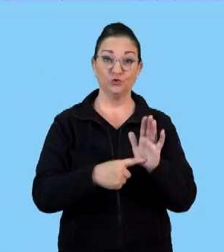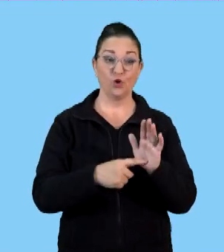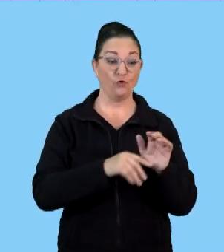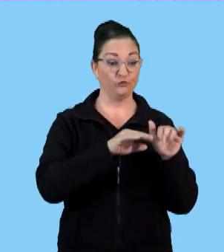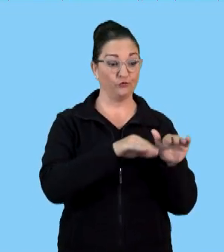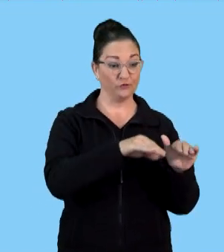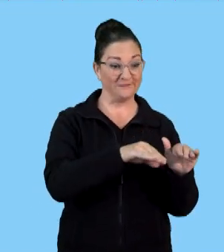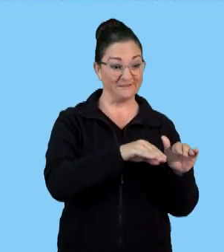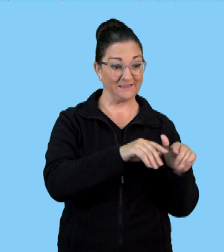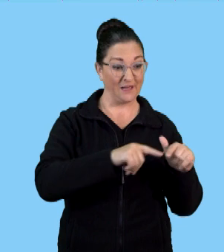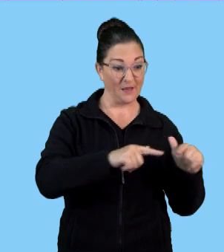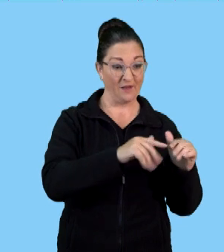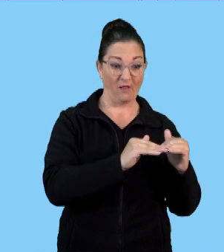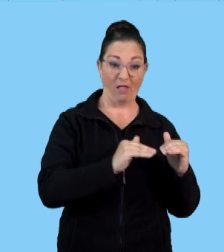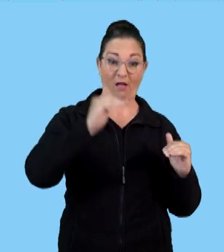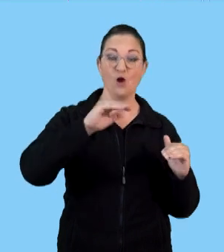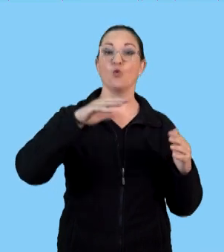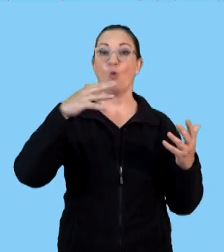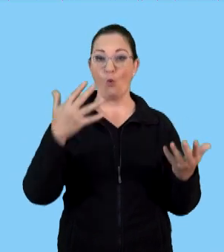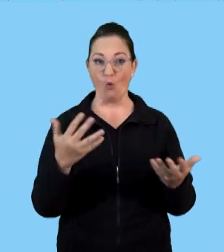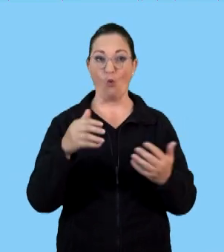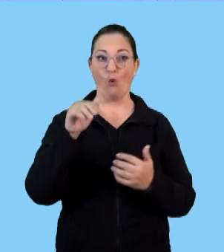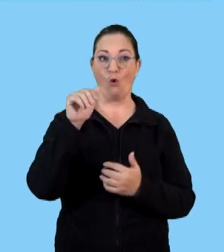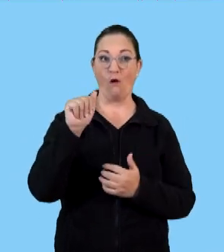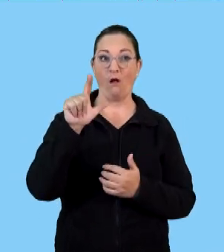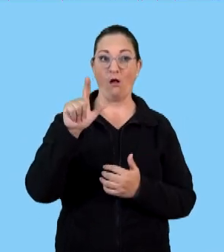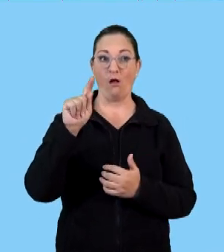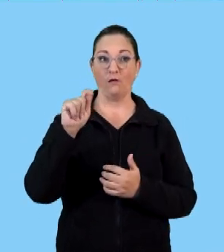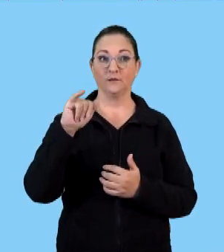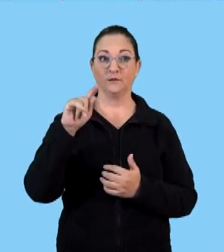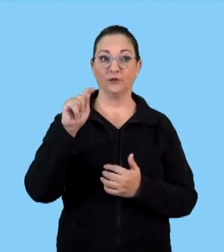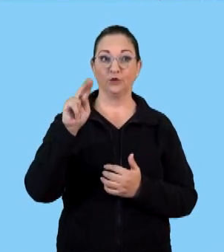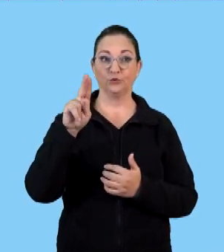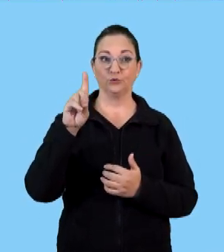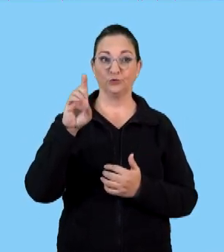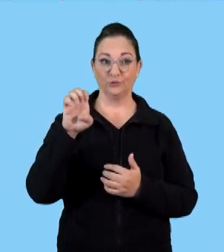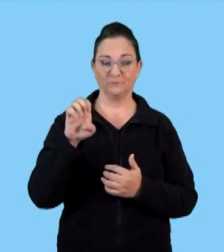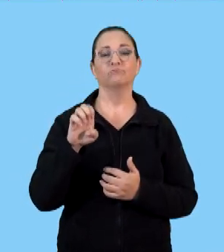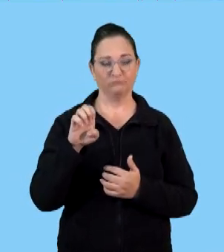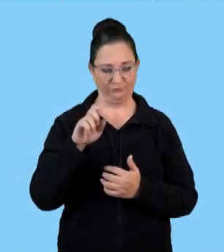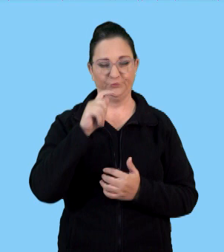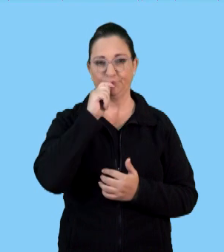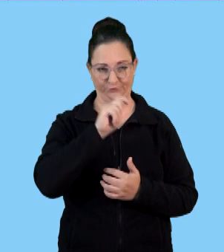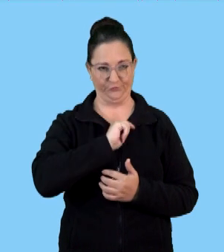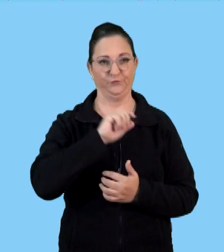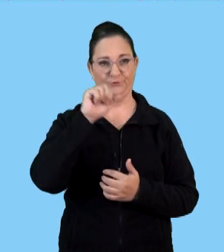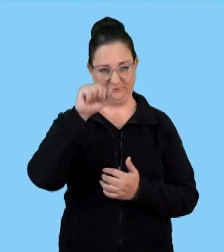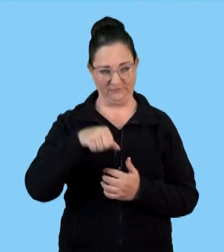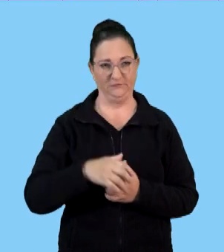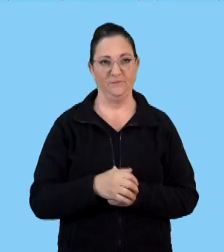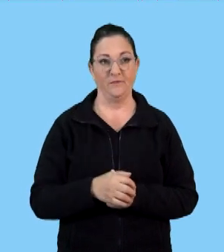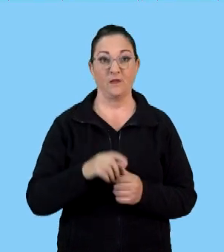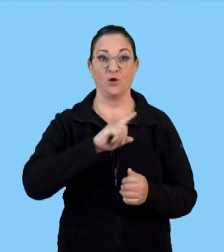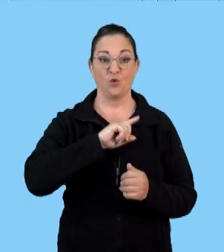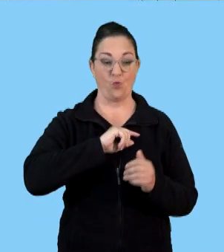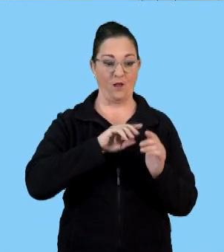or the altitude at different locations. All right, definitely that's true. So note